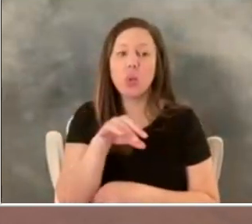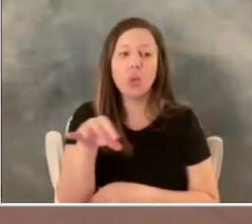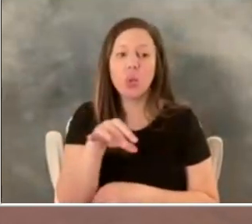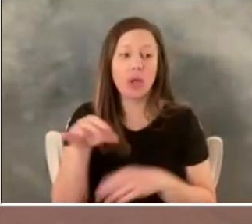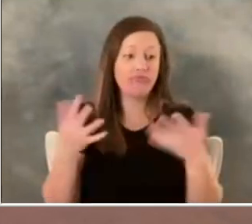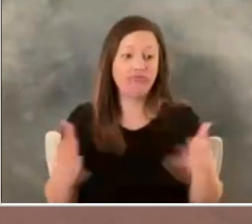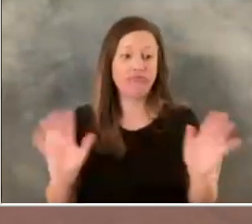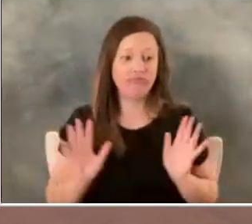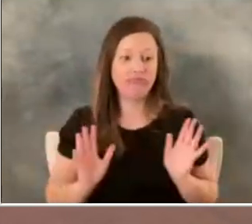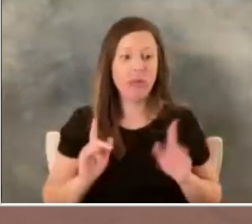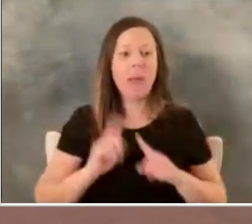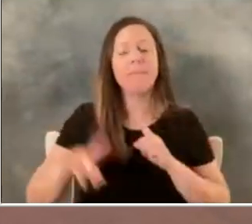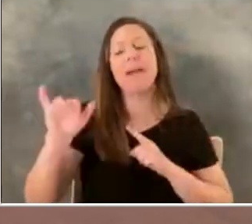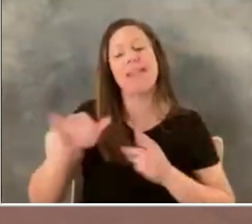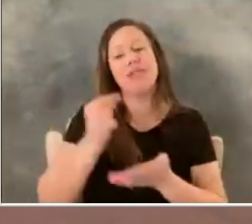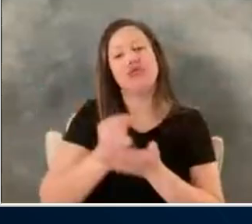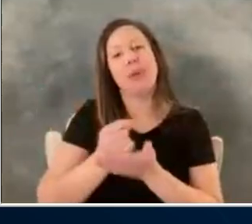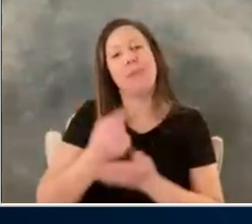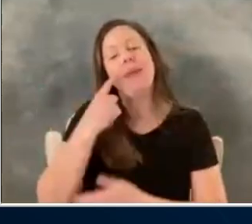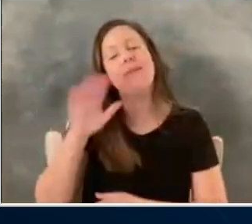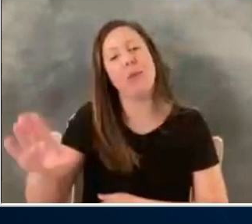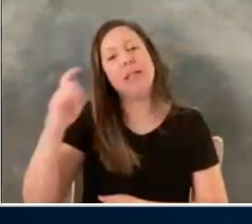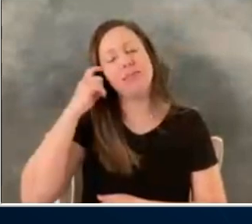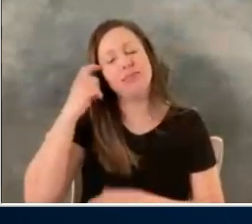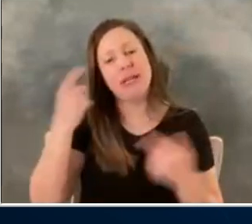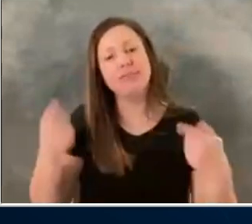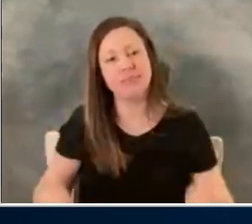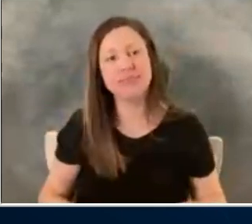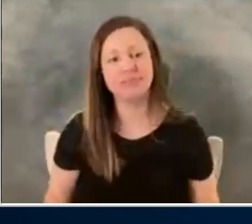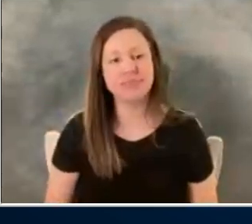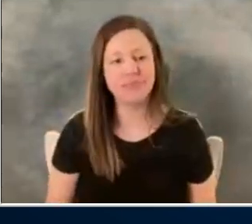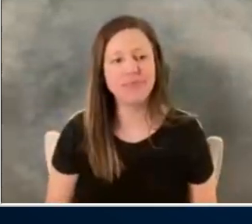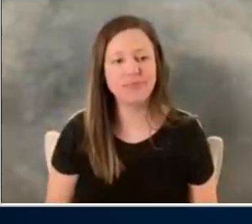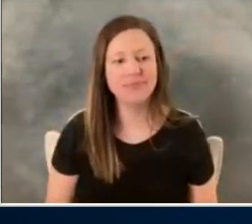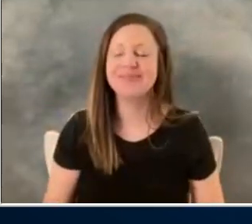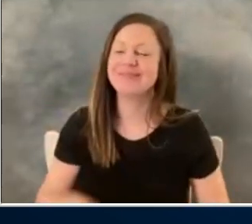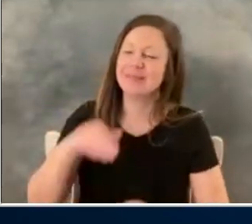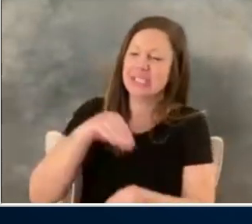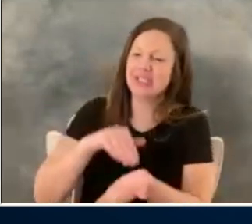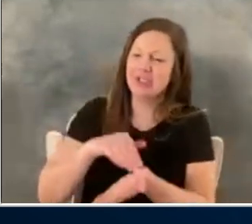treatment that Yuri received to his brain. Dr. Maidment, I know that Yuri's